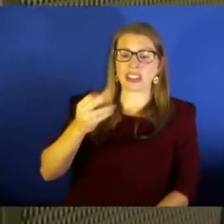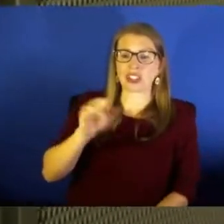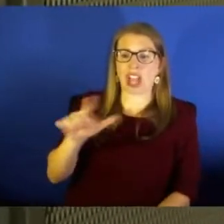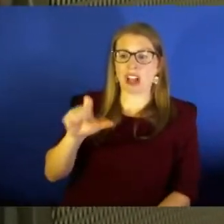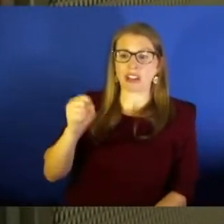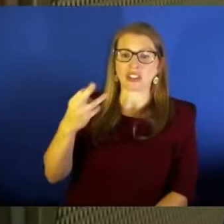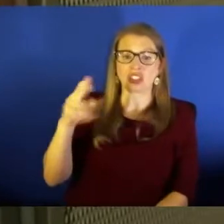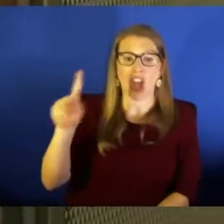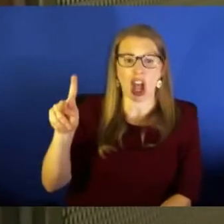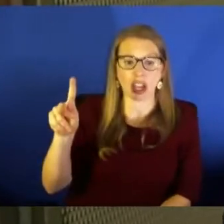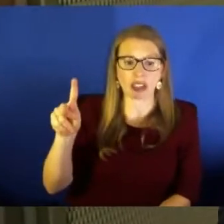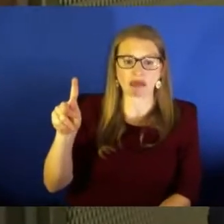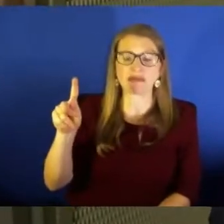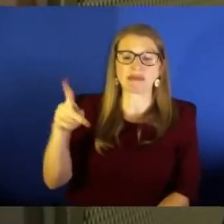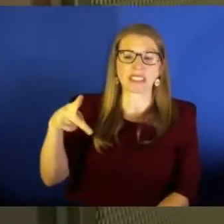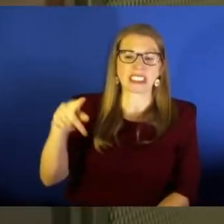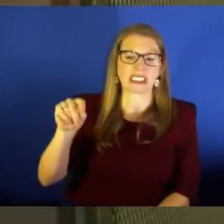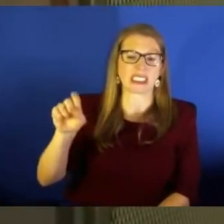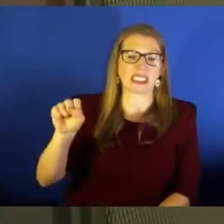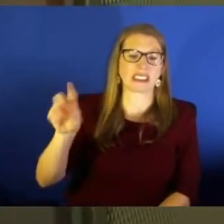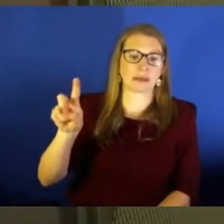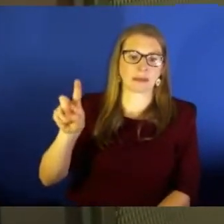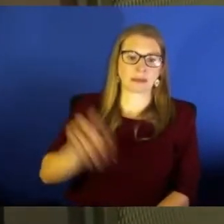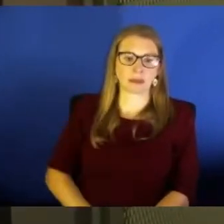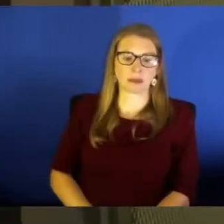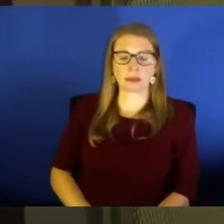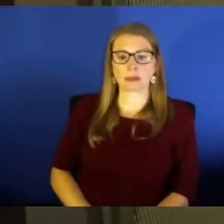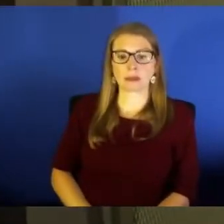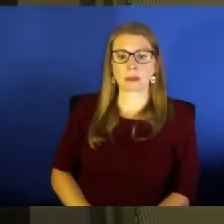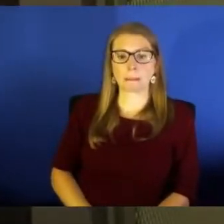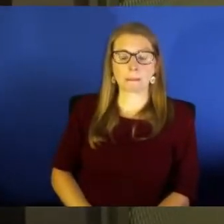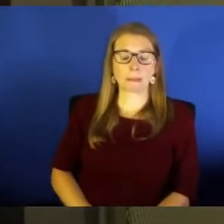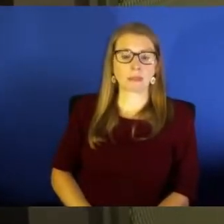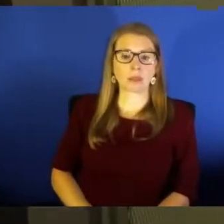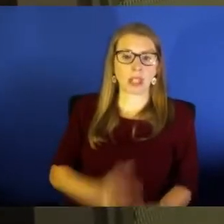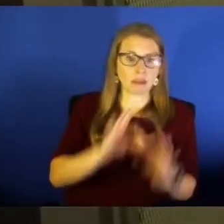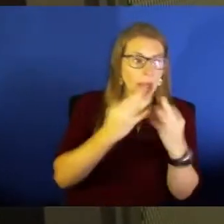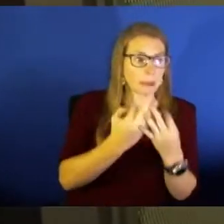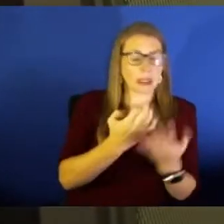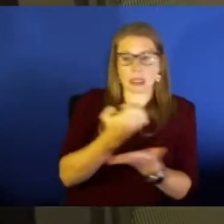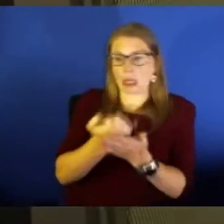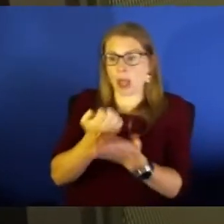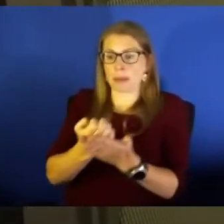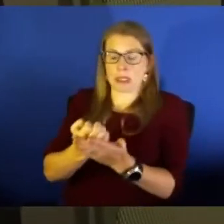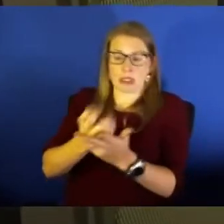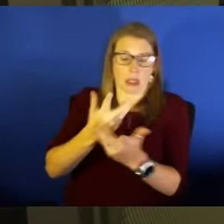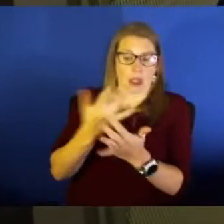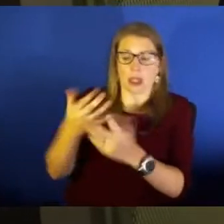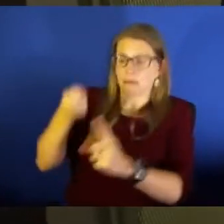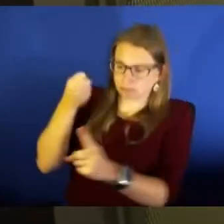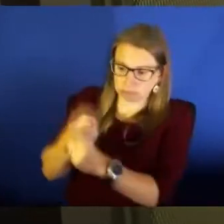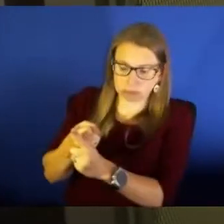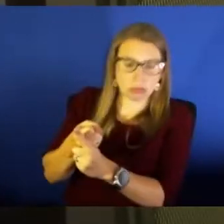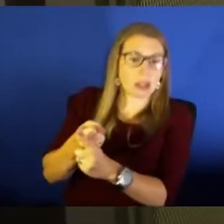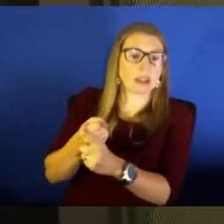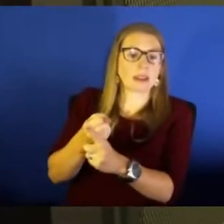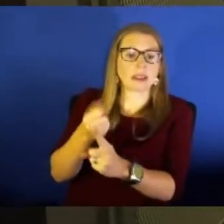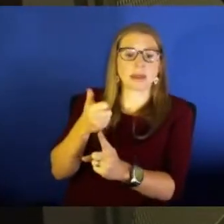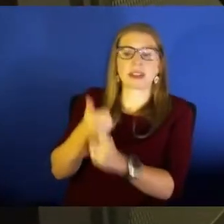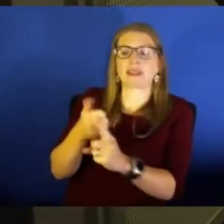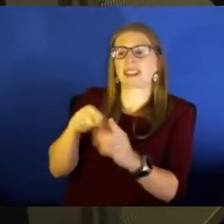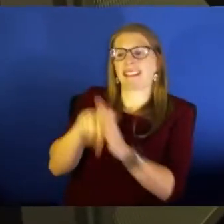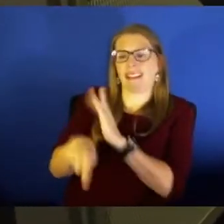on families, on communities, on economies, enormously impactful. So we've come a long way when it comes to the